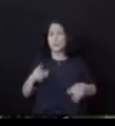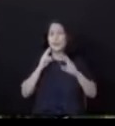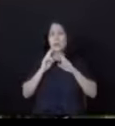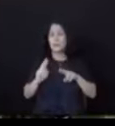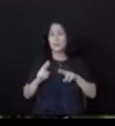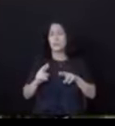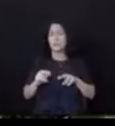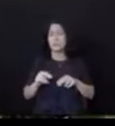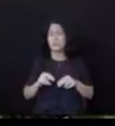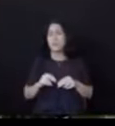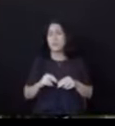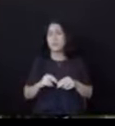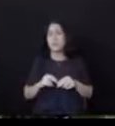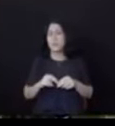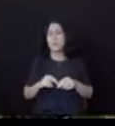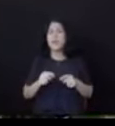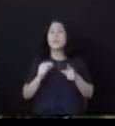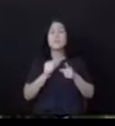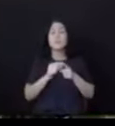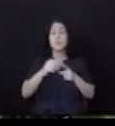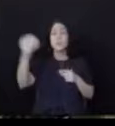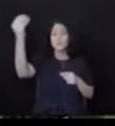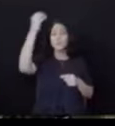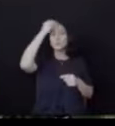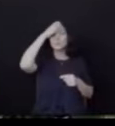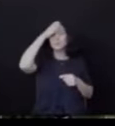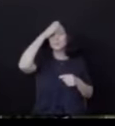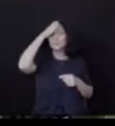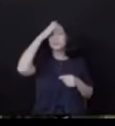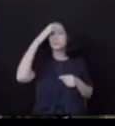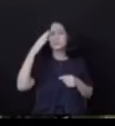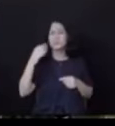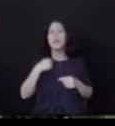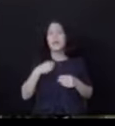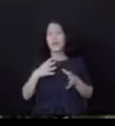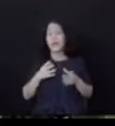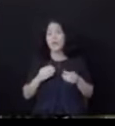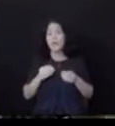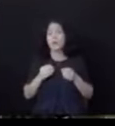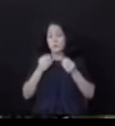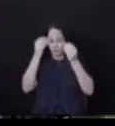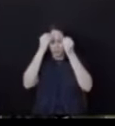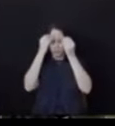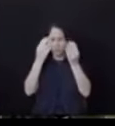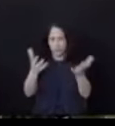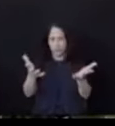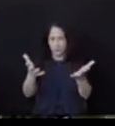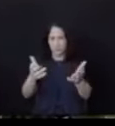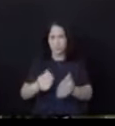then these words came to me that I want to share with you